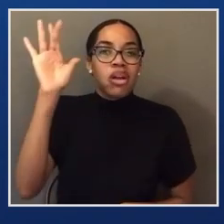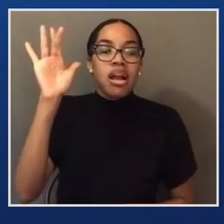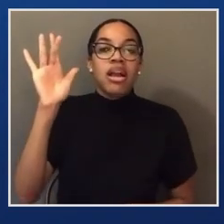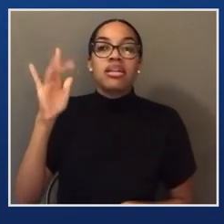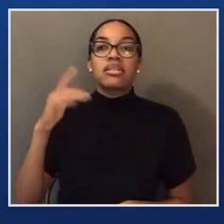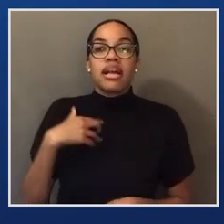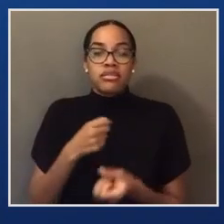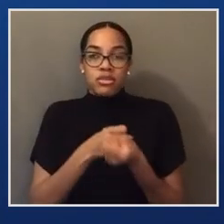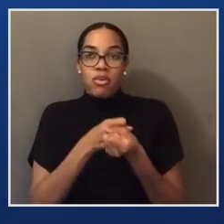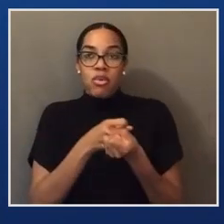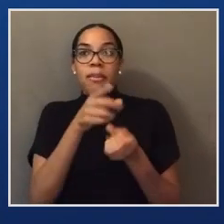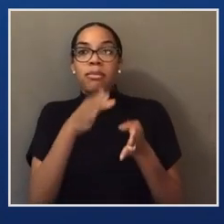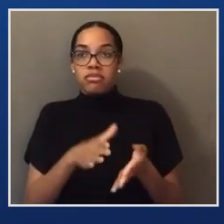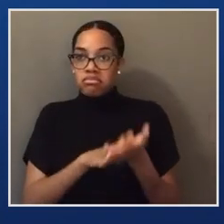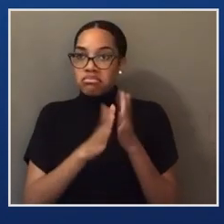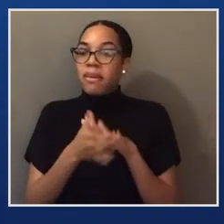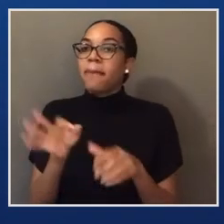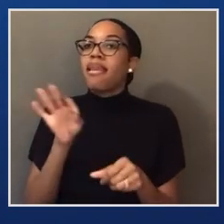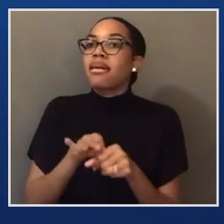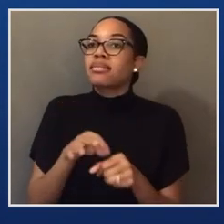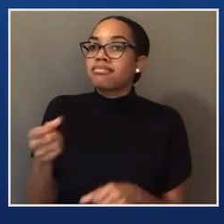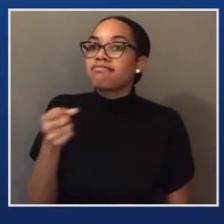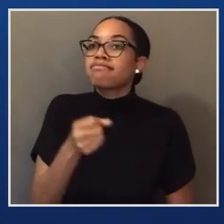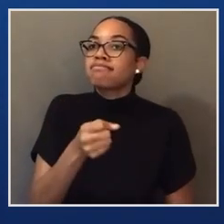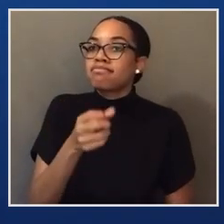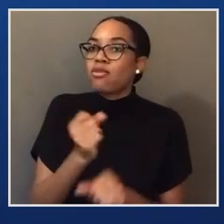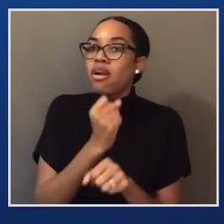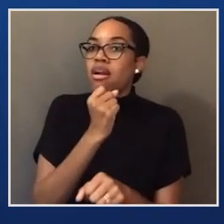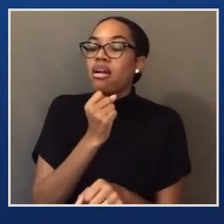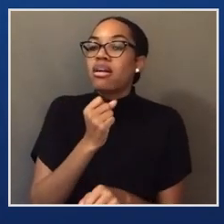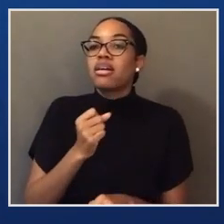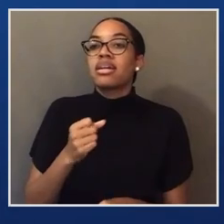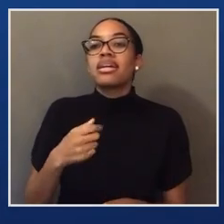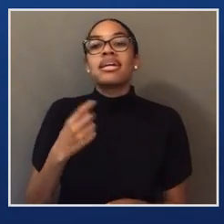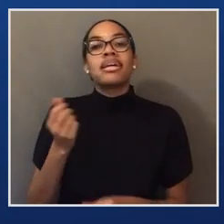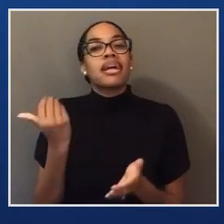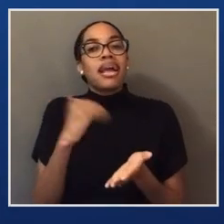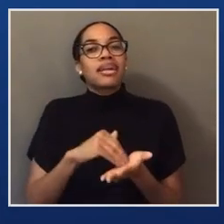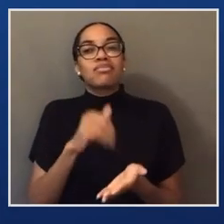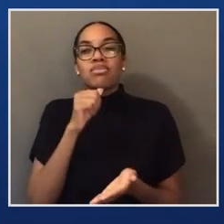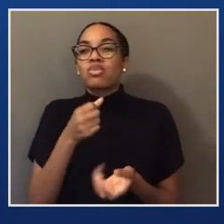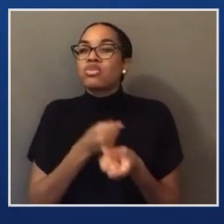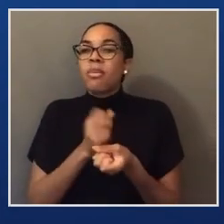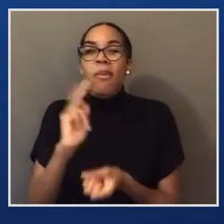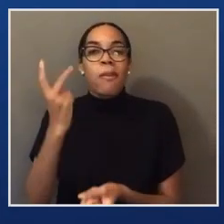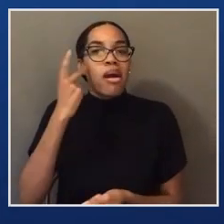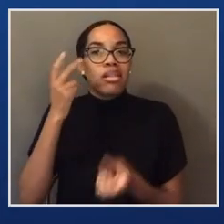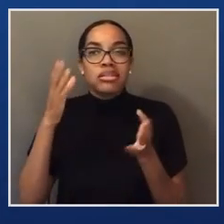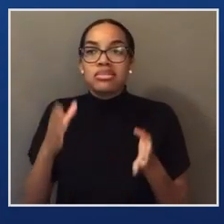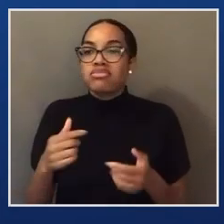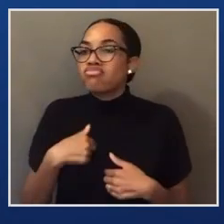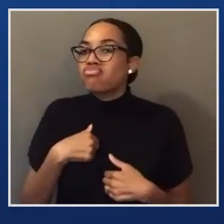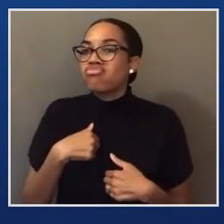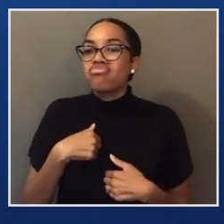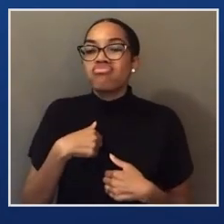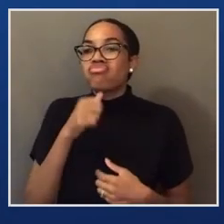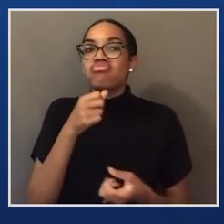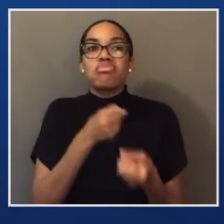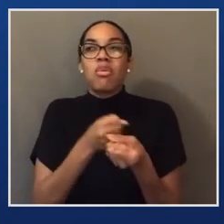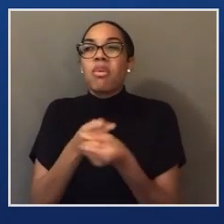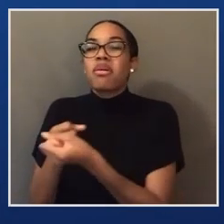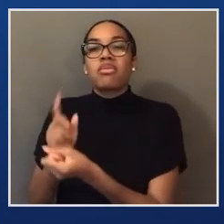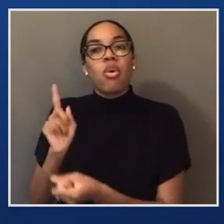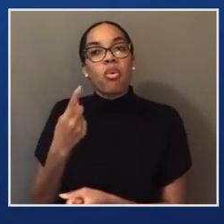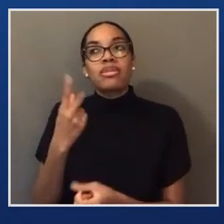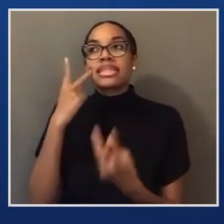change. I'm not loud. So I don't do politics. I don't do any of that. All right, Jeff.